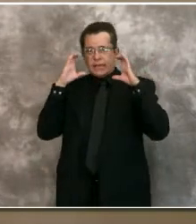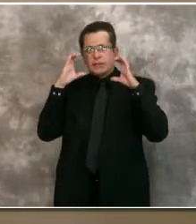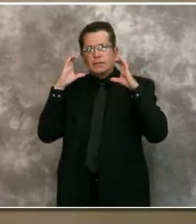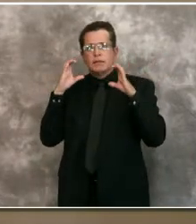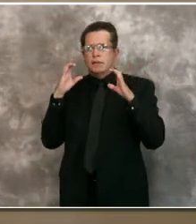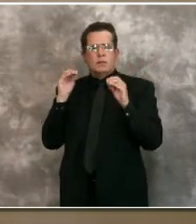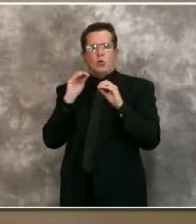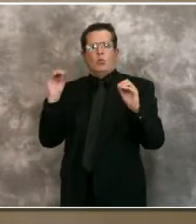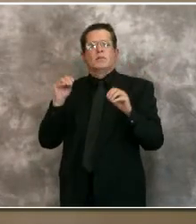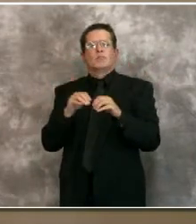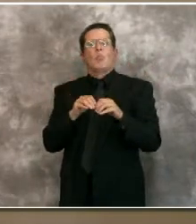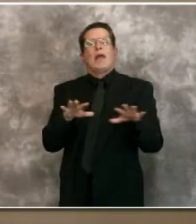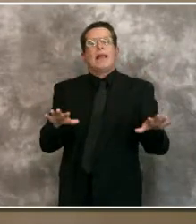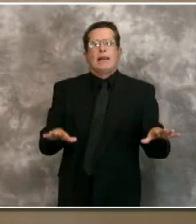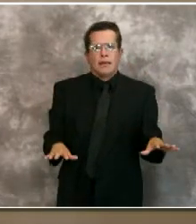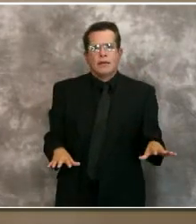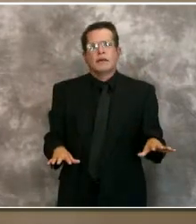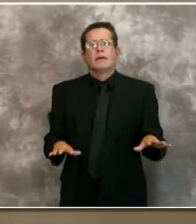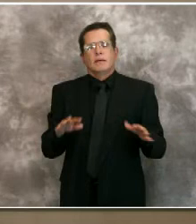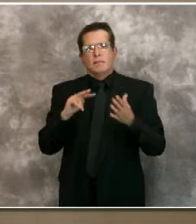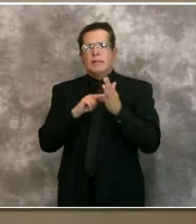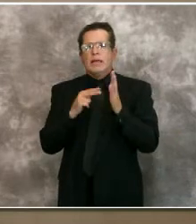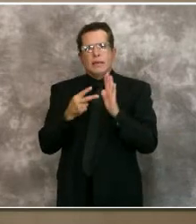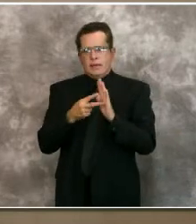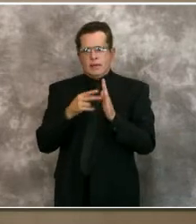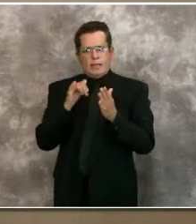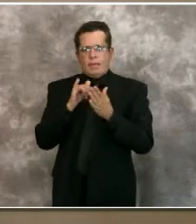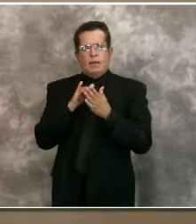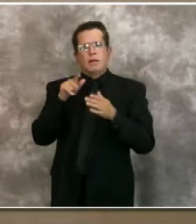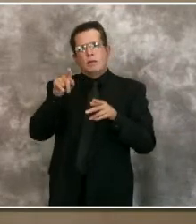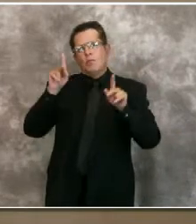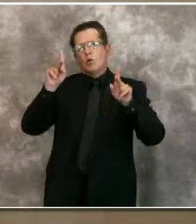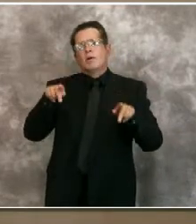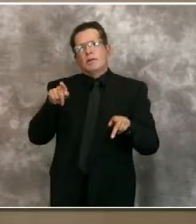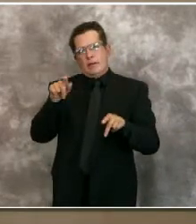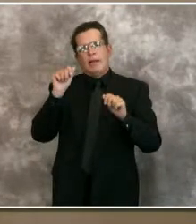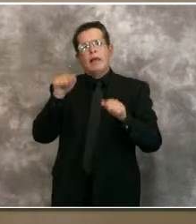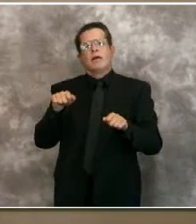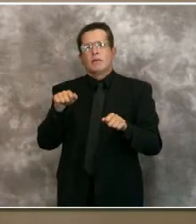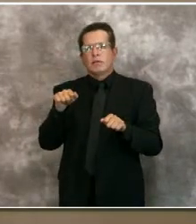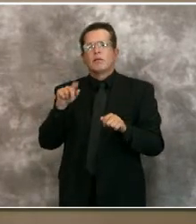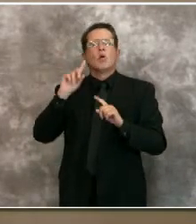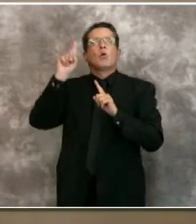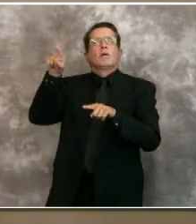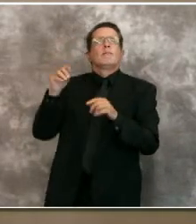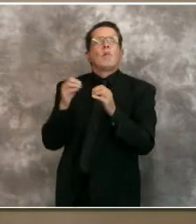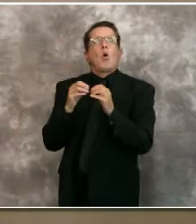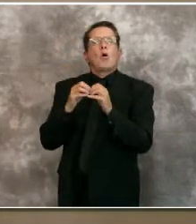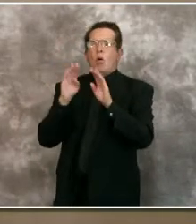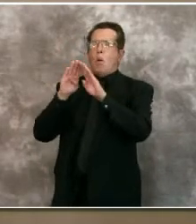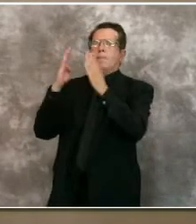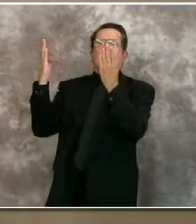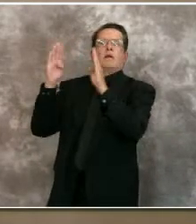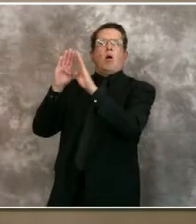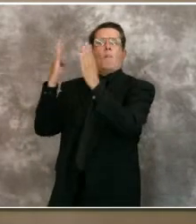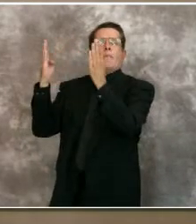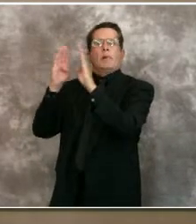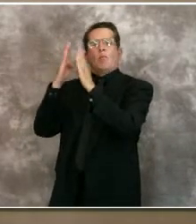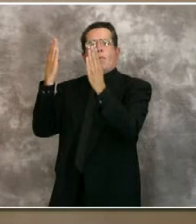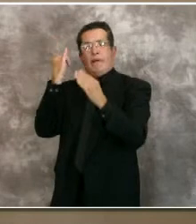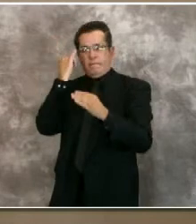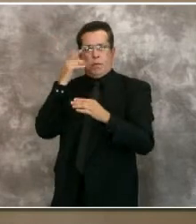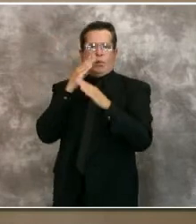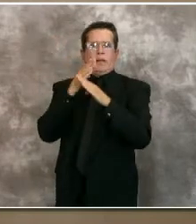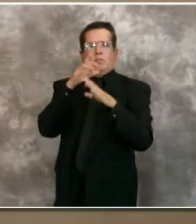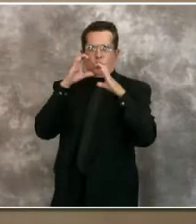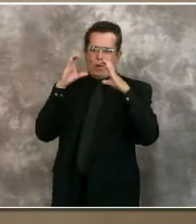asymptomatic viral spread, which leads to individuals being able to go to more places as more places